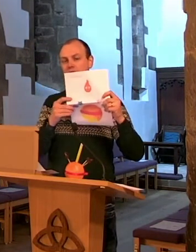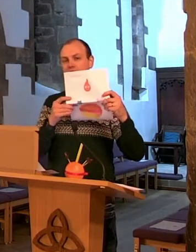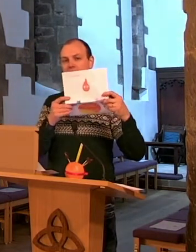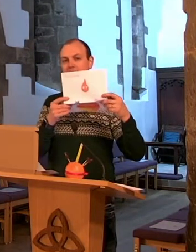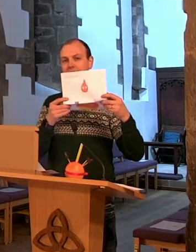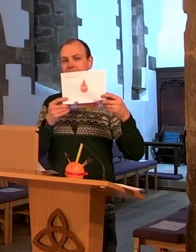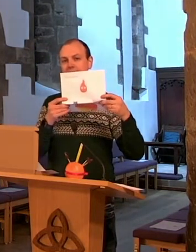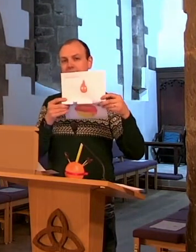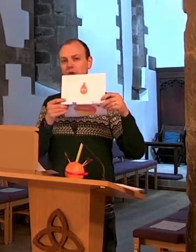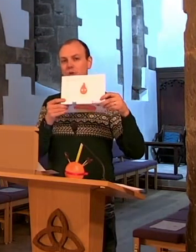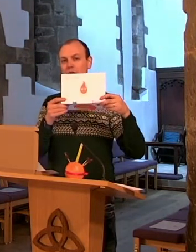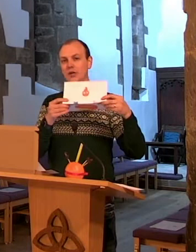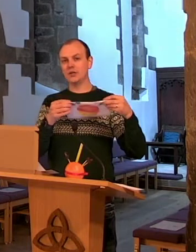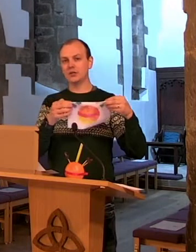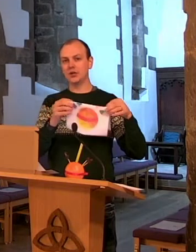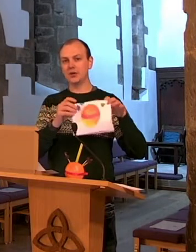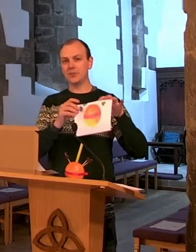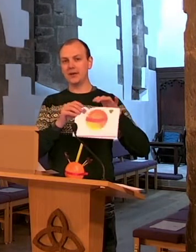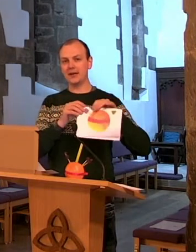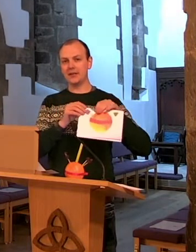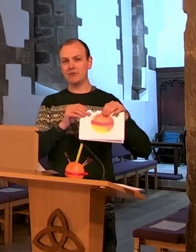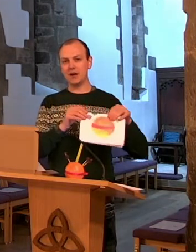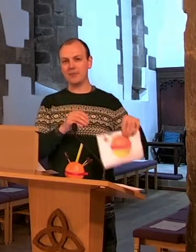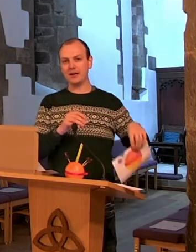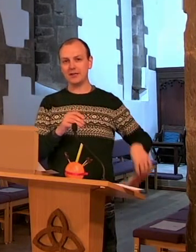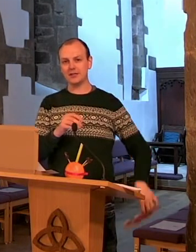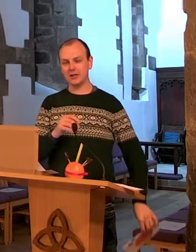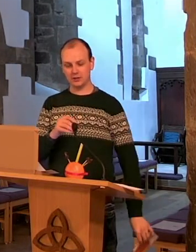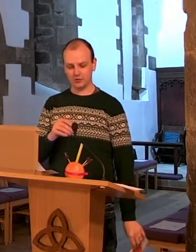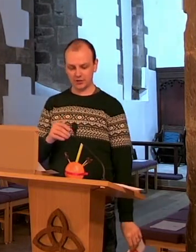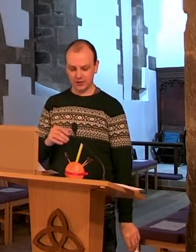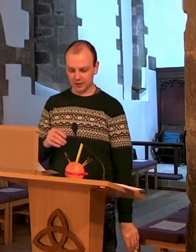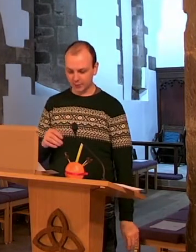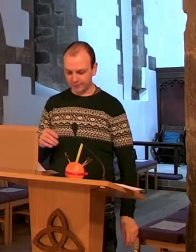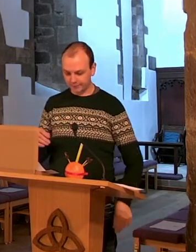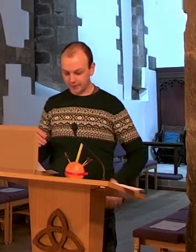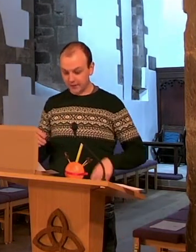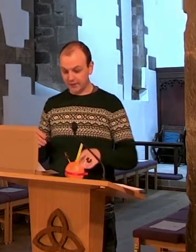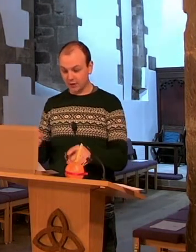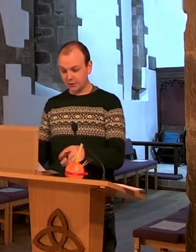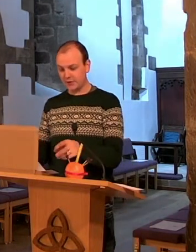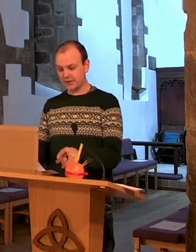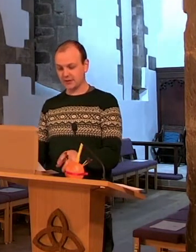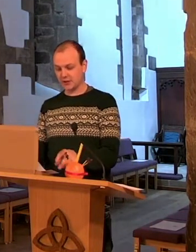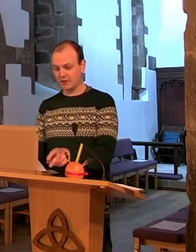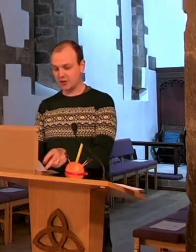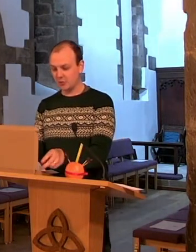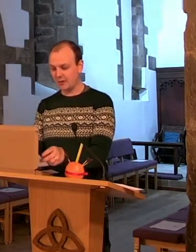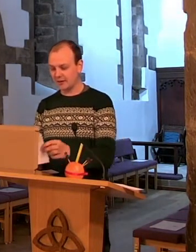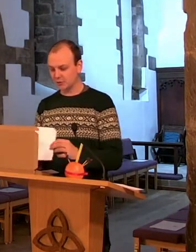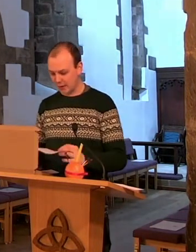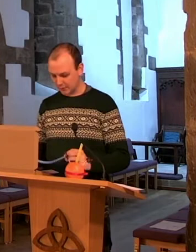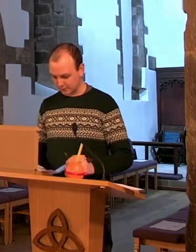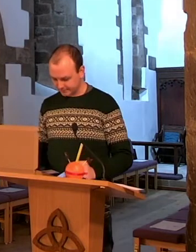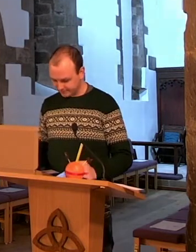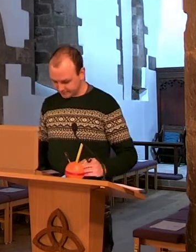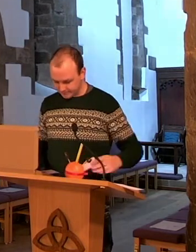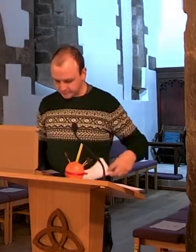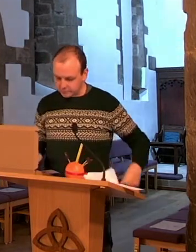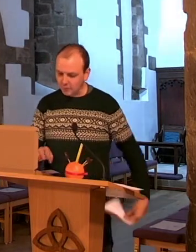close you can get that candle to being in the right place in the Christingle. The other things that are in your pack as